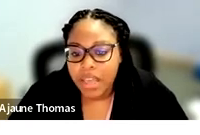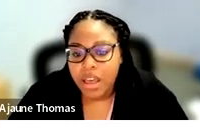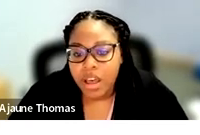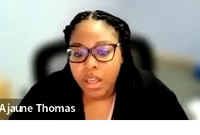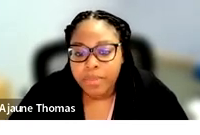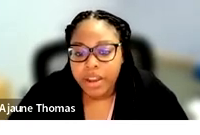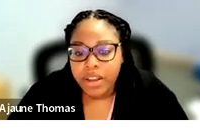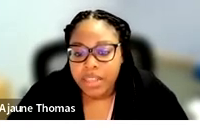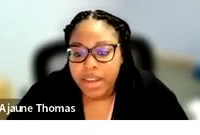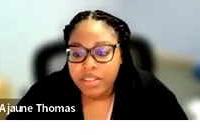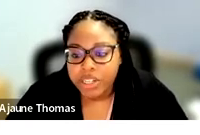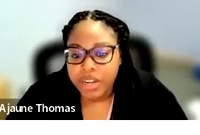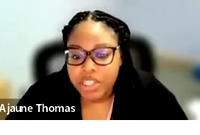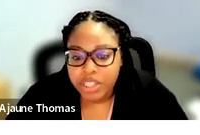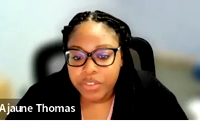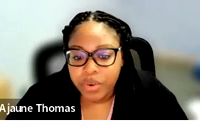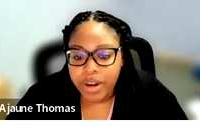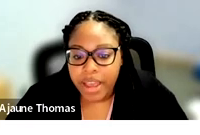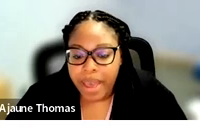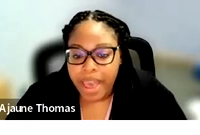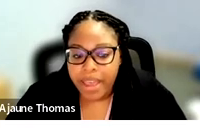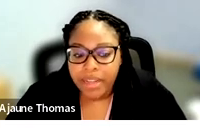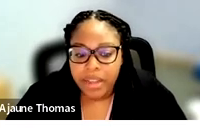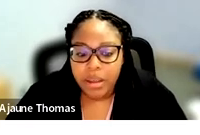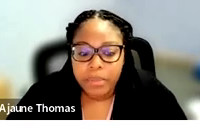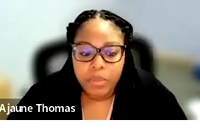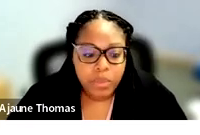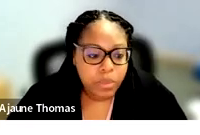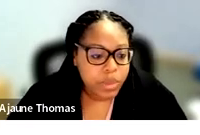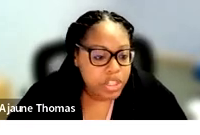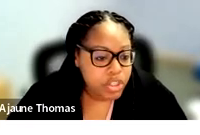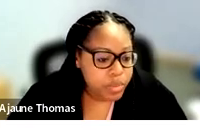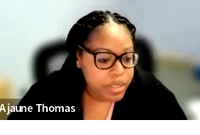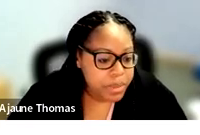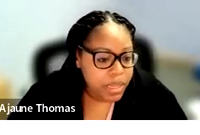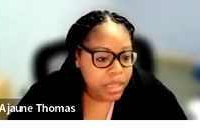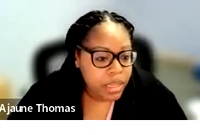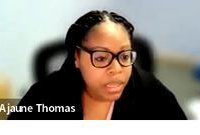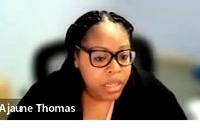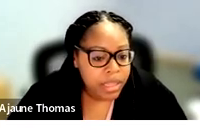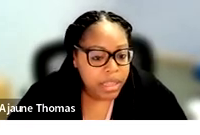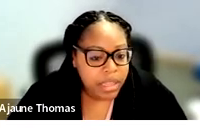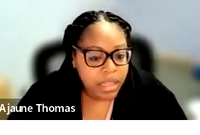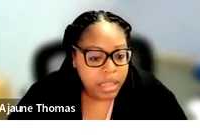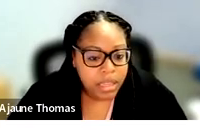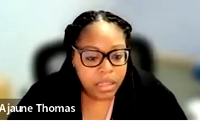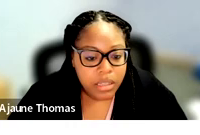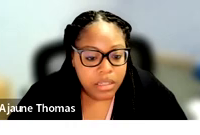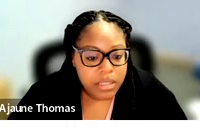15.6. They are in the 9th generation for an iPad, which would be